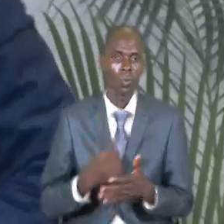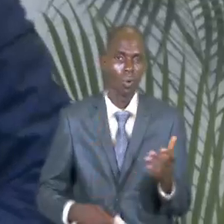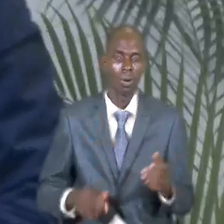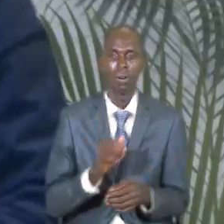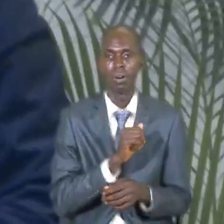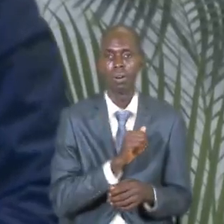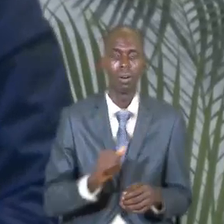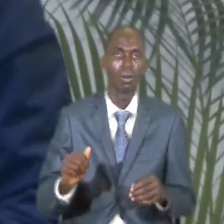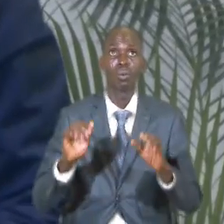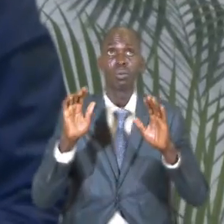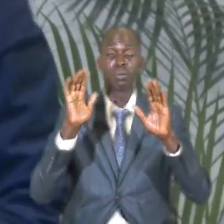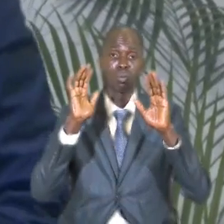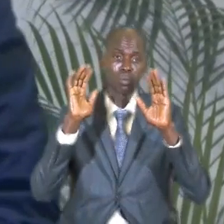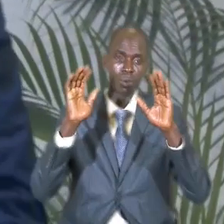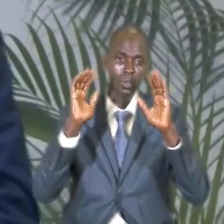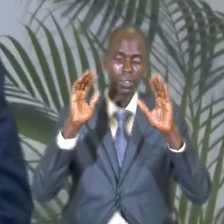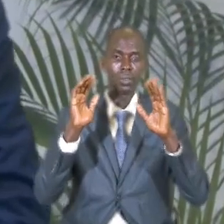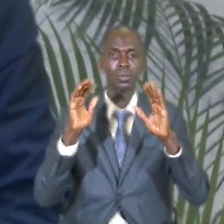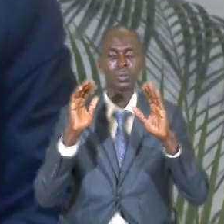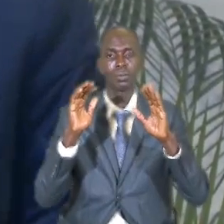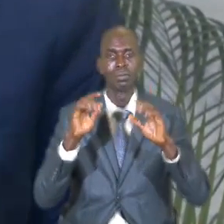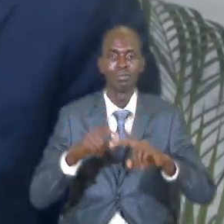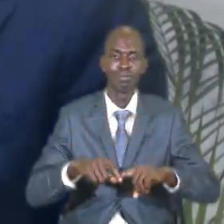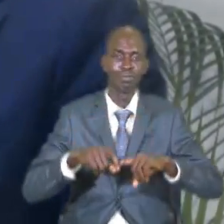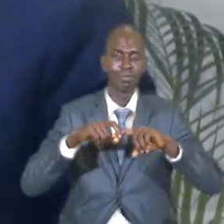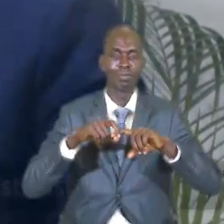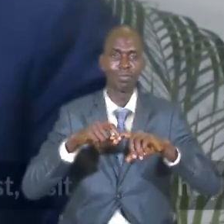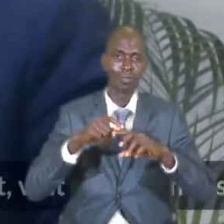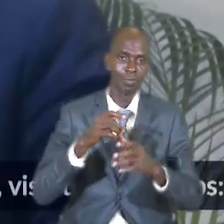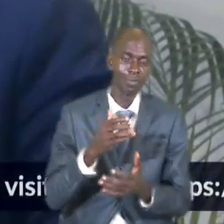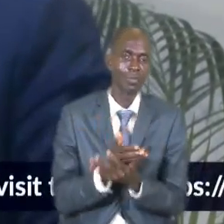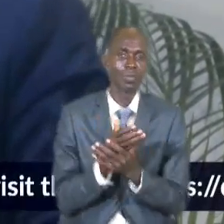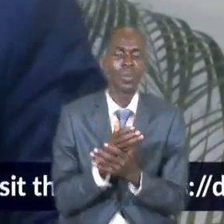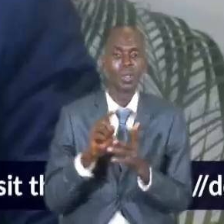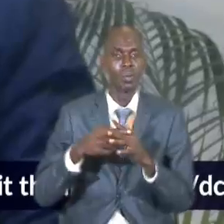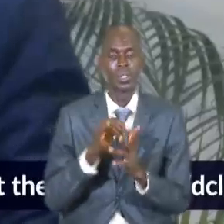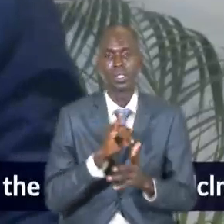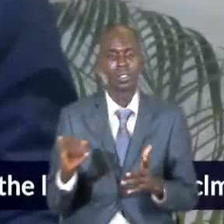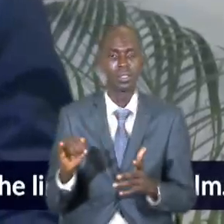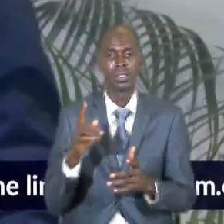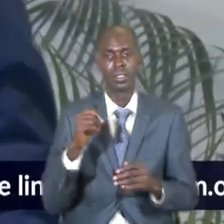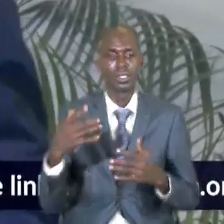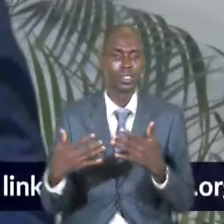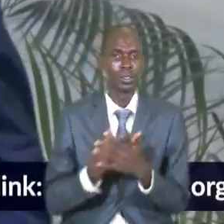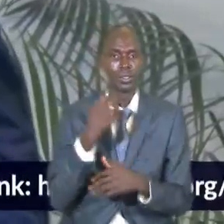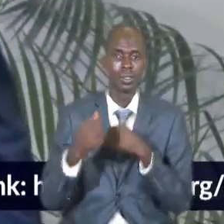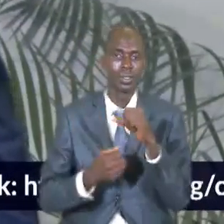Beginning a new year with a glorious interruption. Our wonderful friends